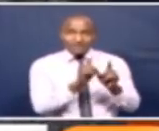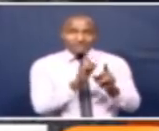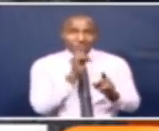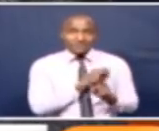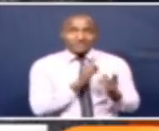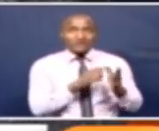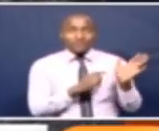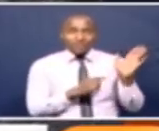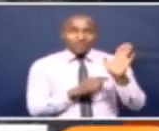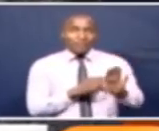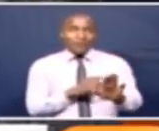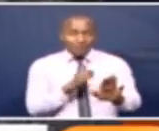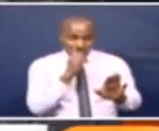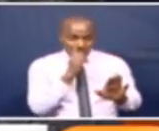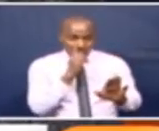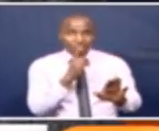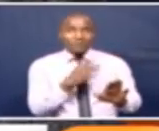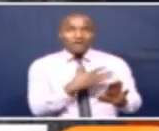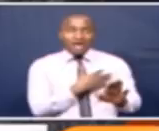go back home and